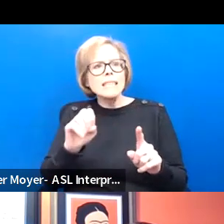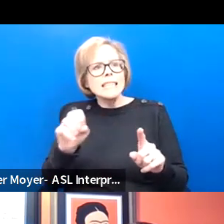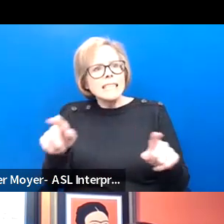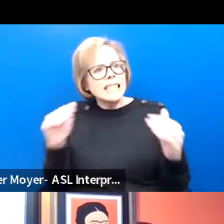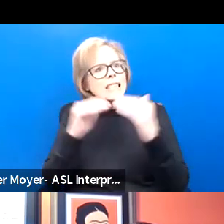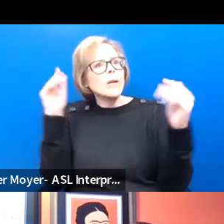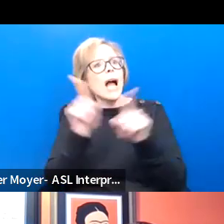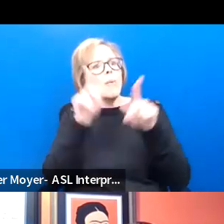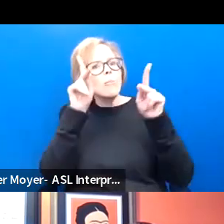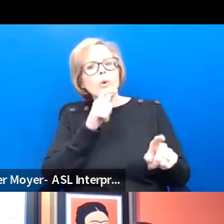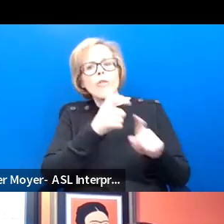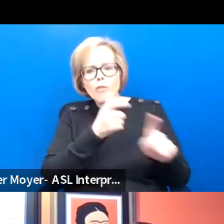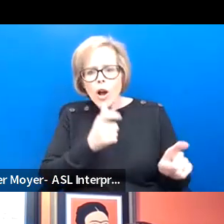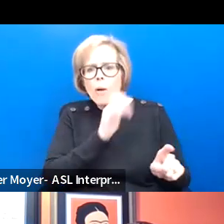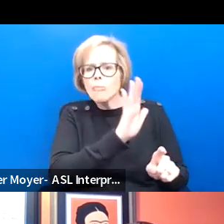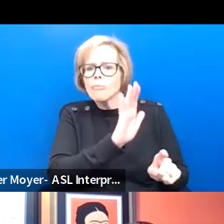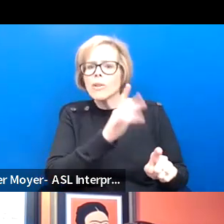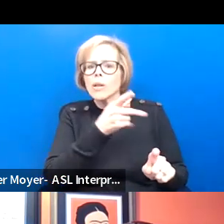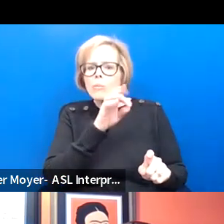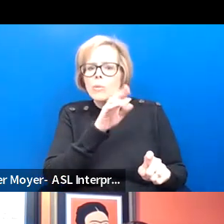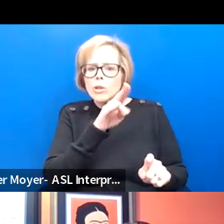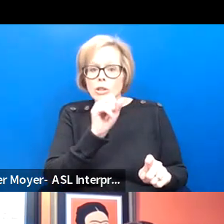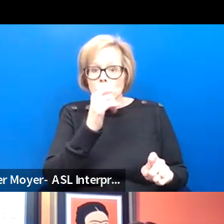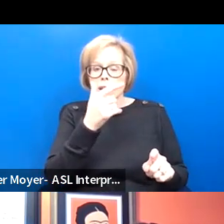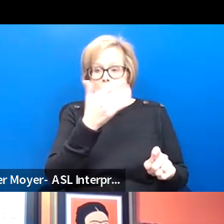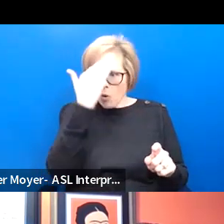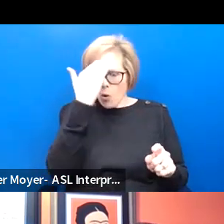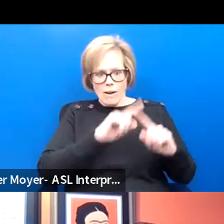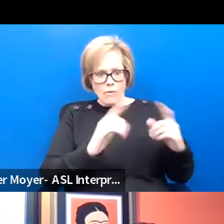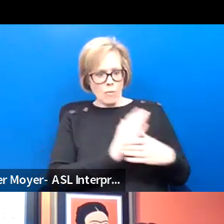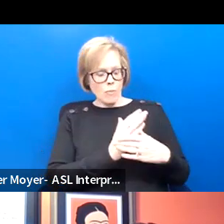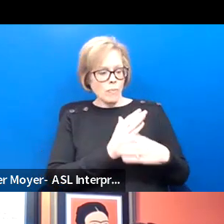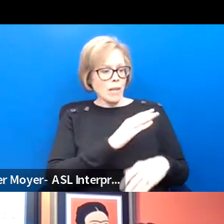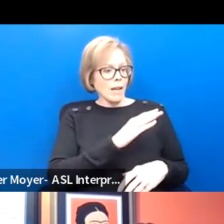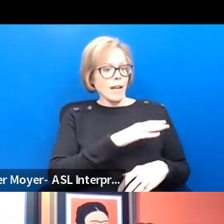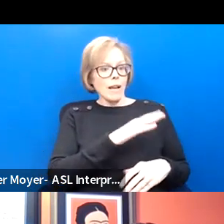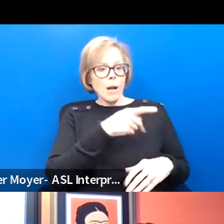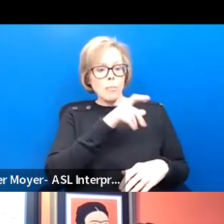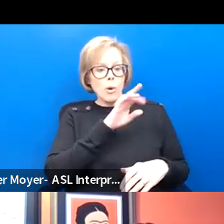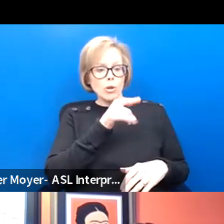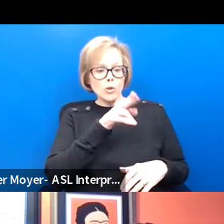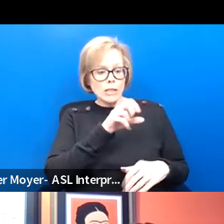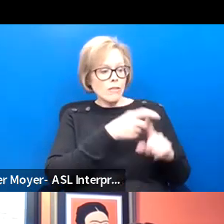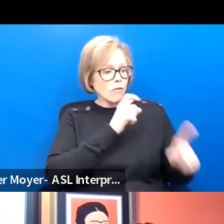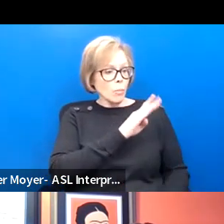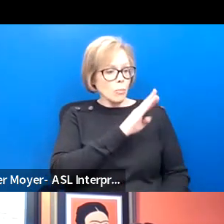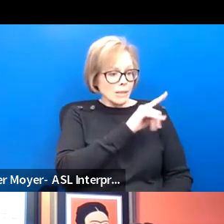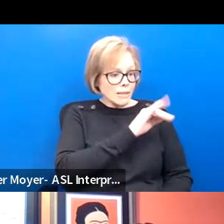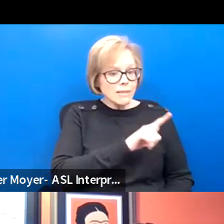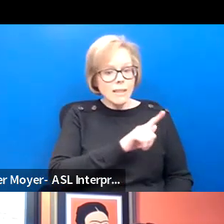the community, who understands the difference between Brazilian Portuguese, Portugal Portuguese, and Cabo Verdean